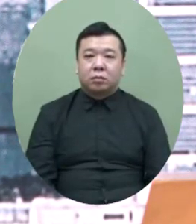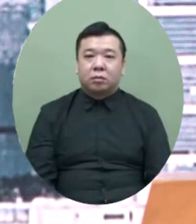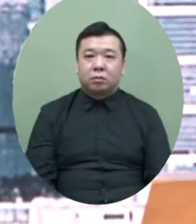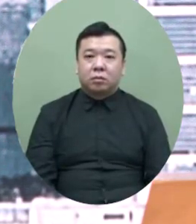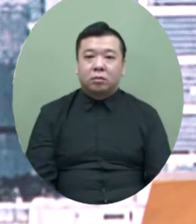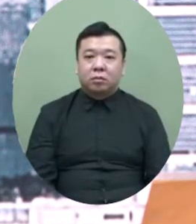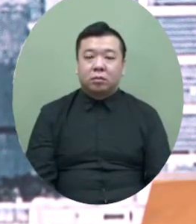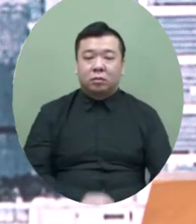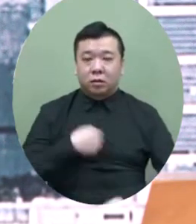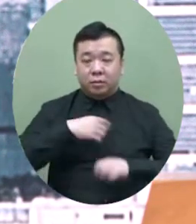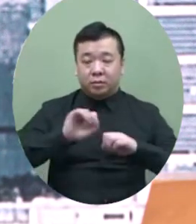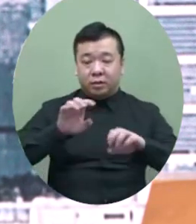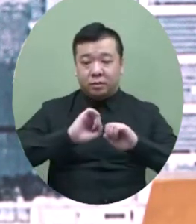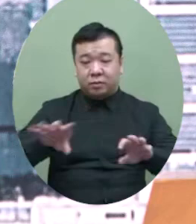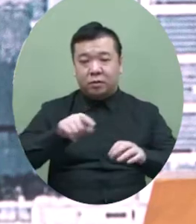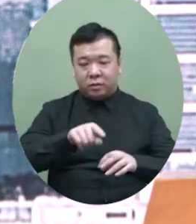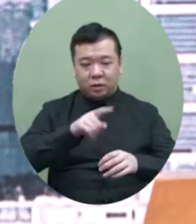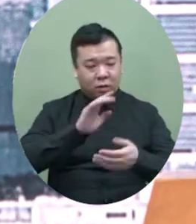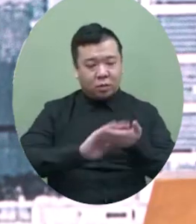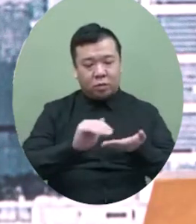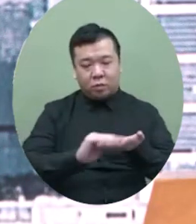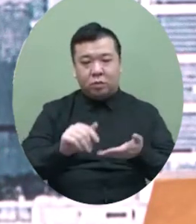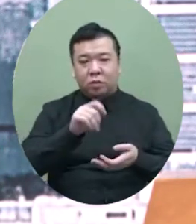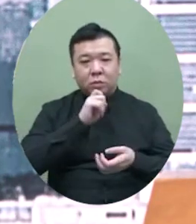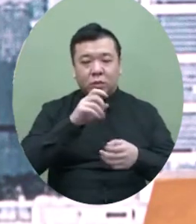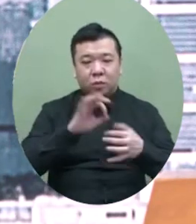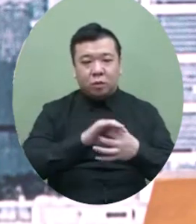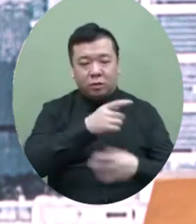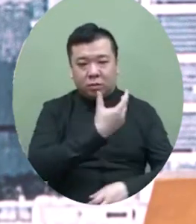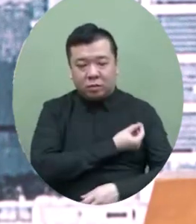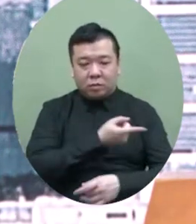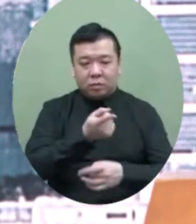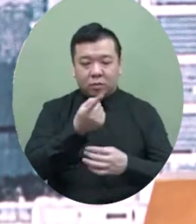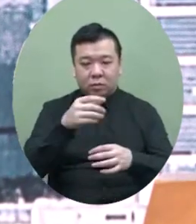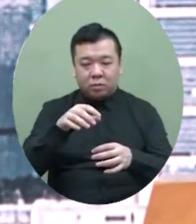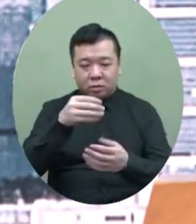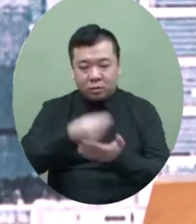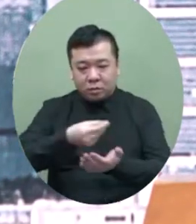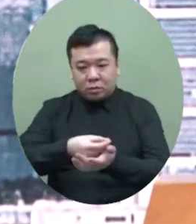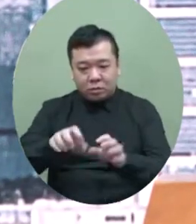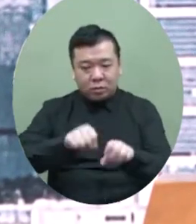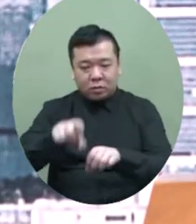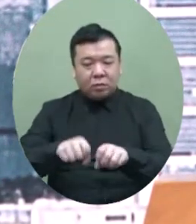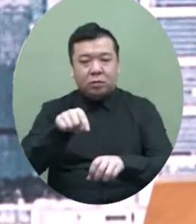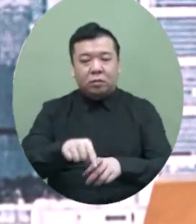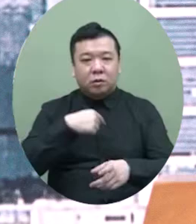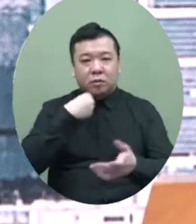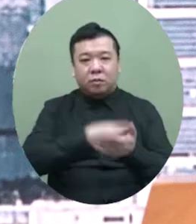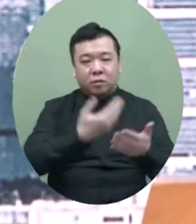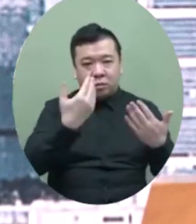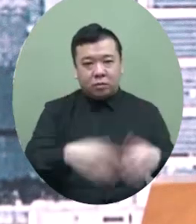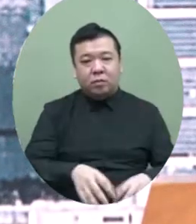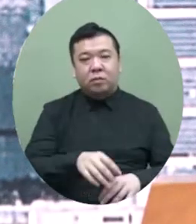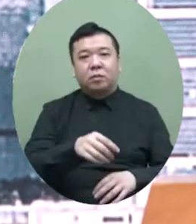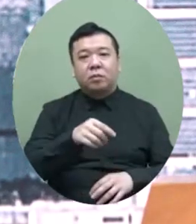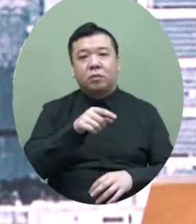the authorization of vaccines. 3 different types of vaccines have been purchased under the advance purchase